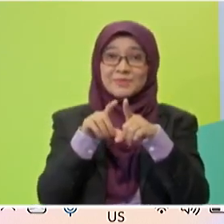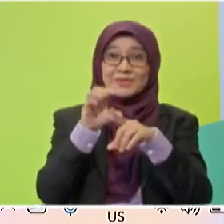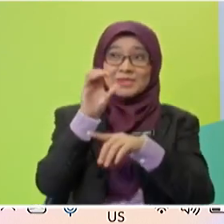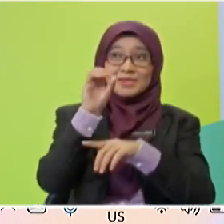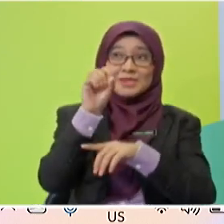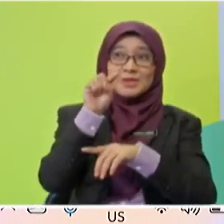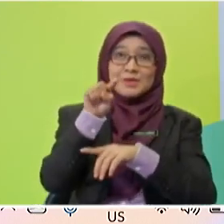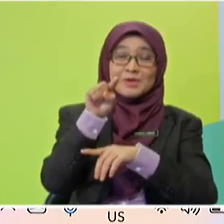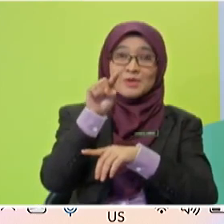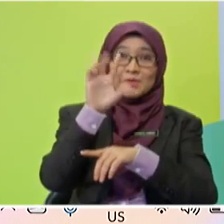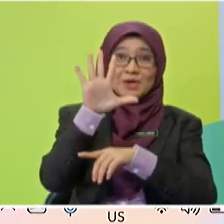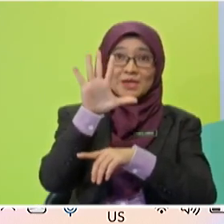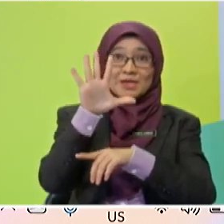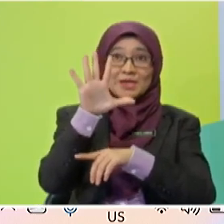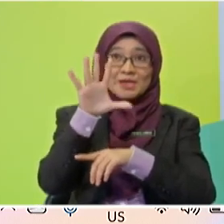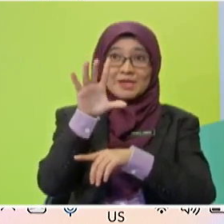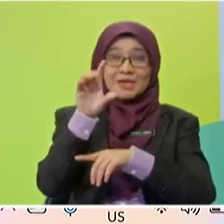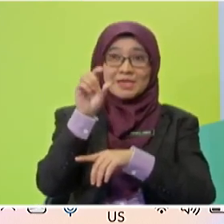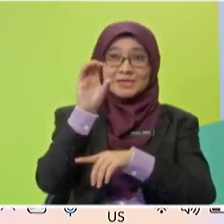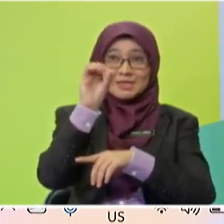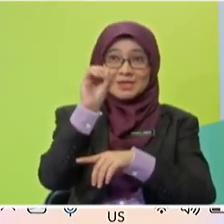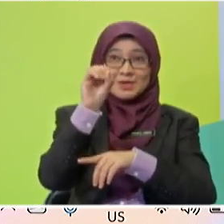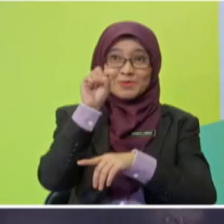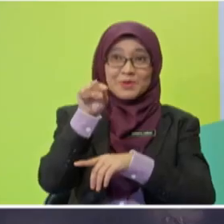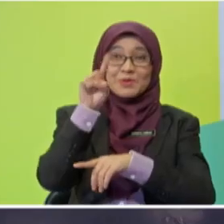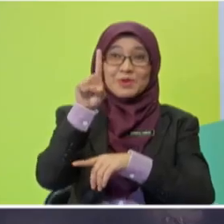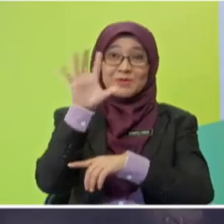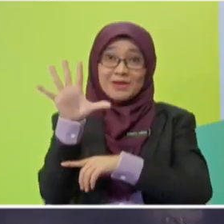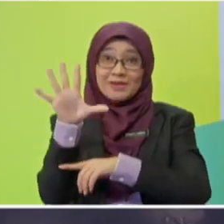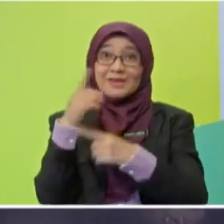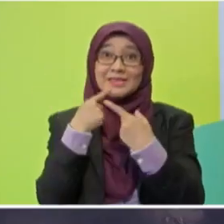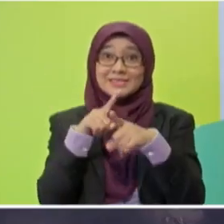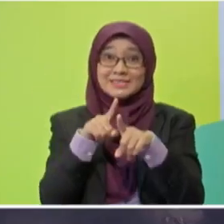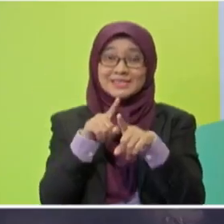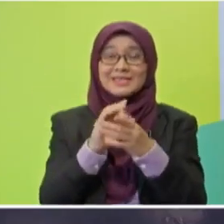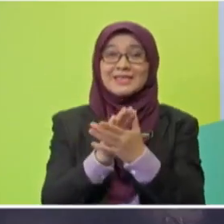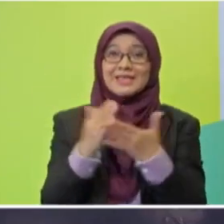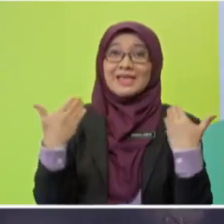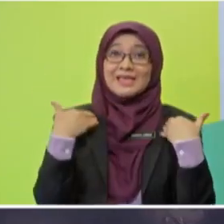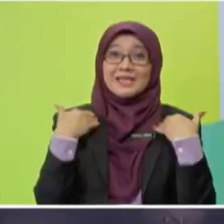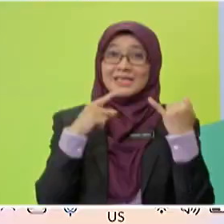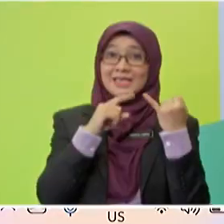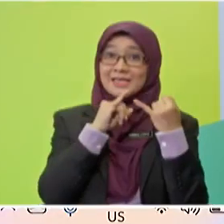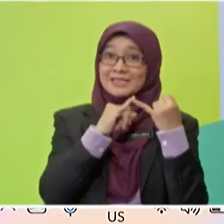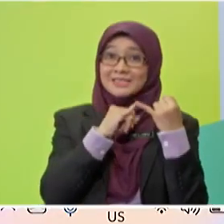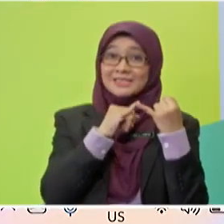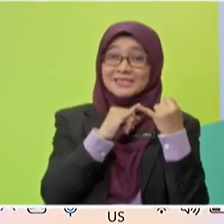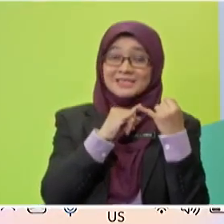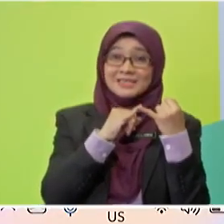0.15. 0.15. Wow, they are super duper. Wonderful. Okay, so this is the last one. Okay.